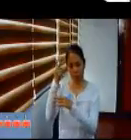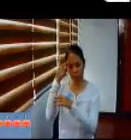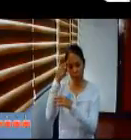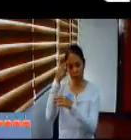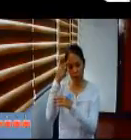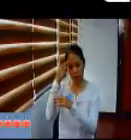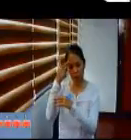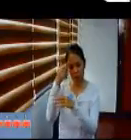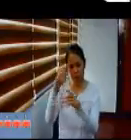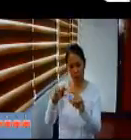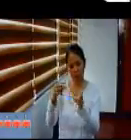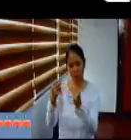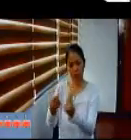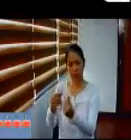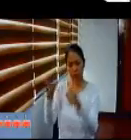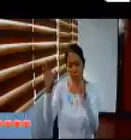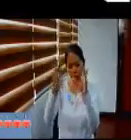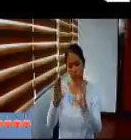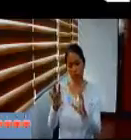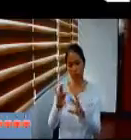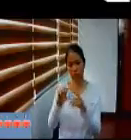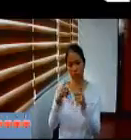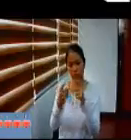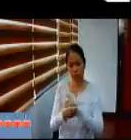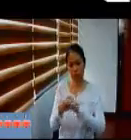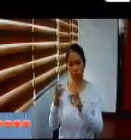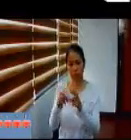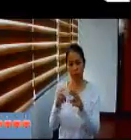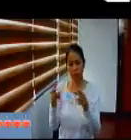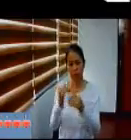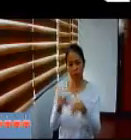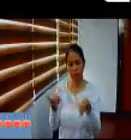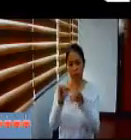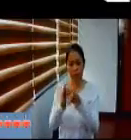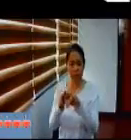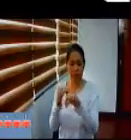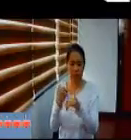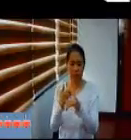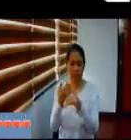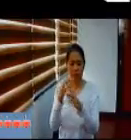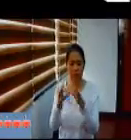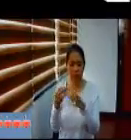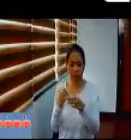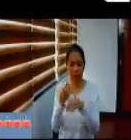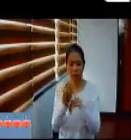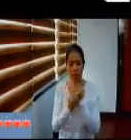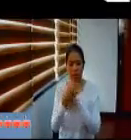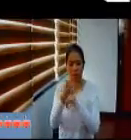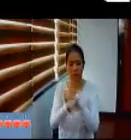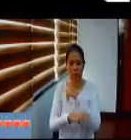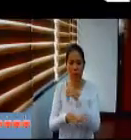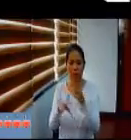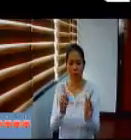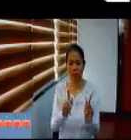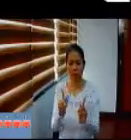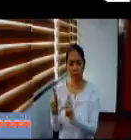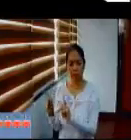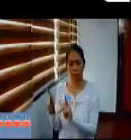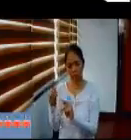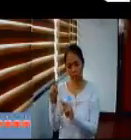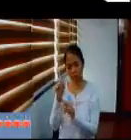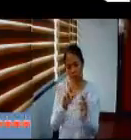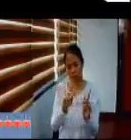Change. It's very important that if our country is to plan and to prepare for climate